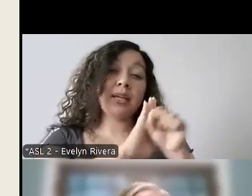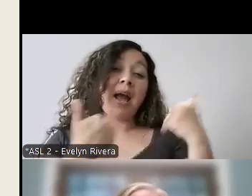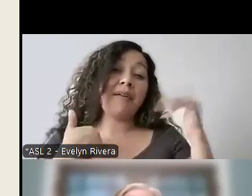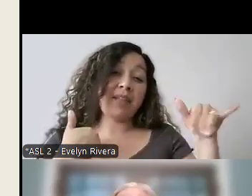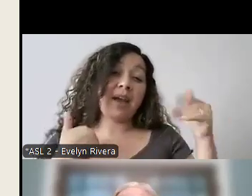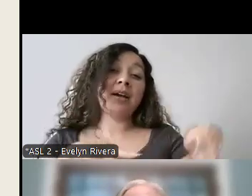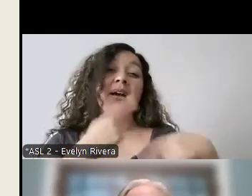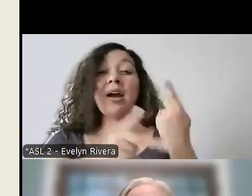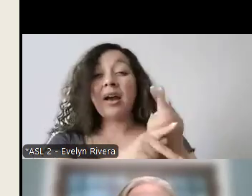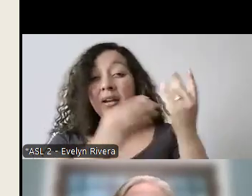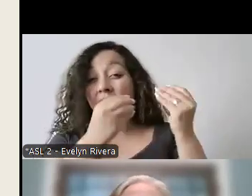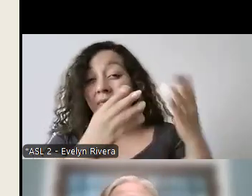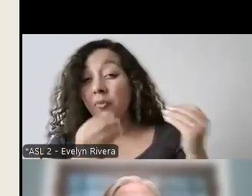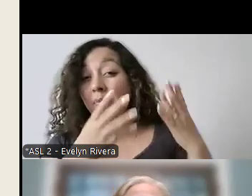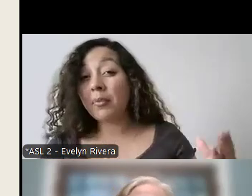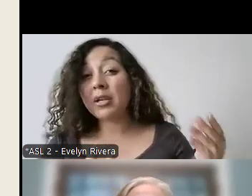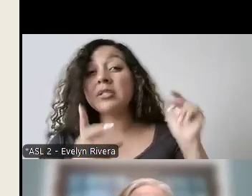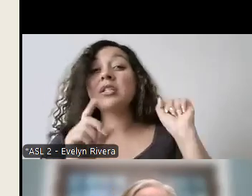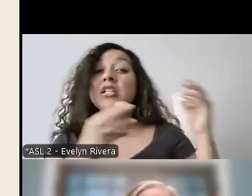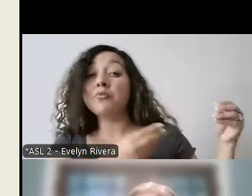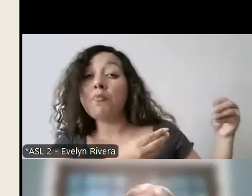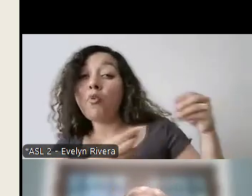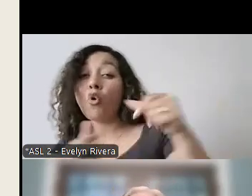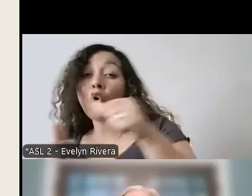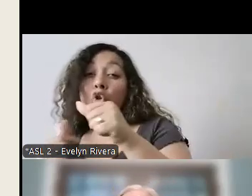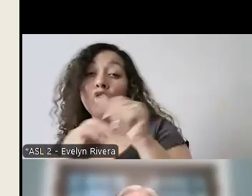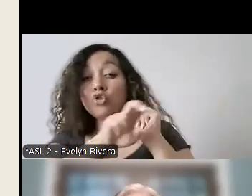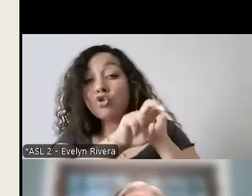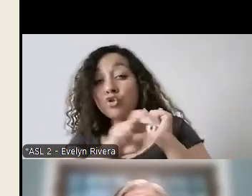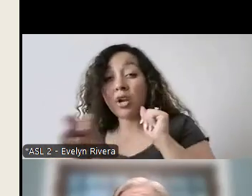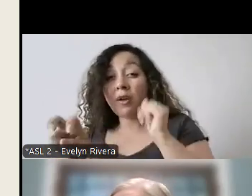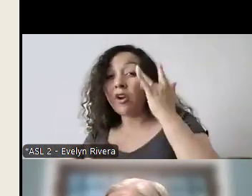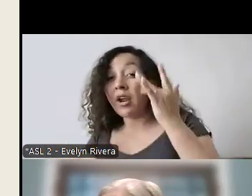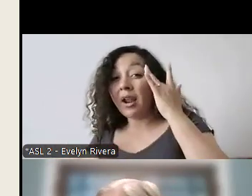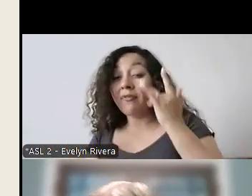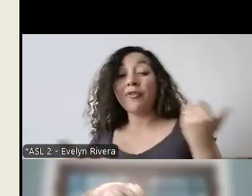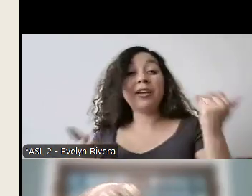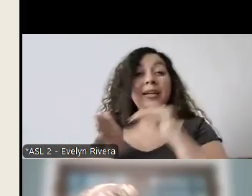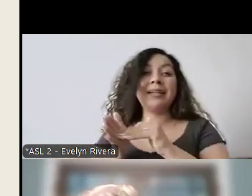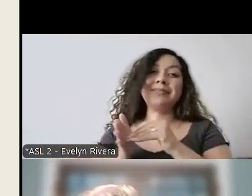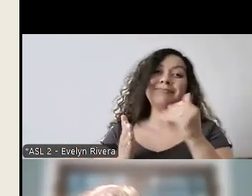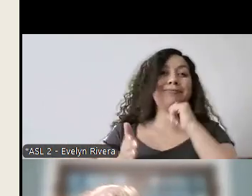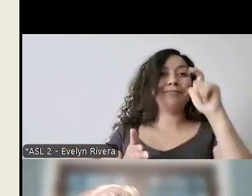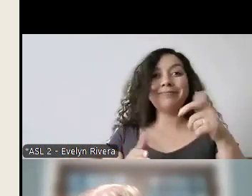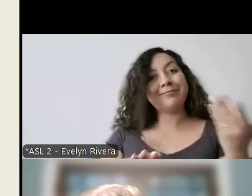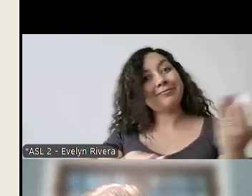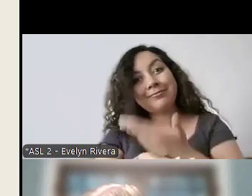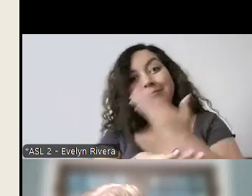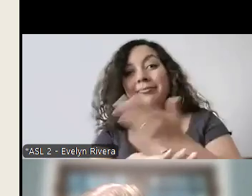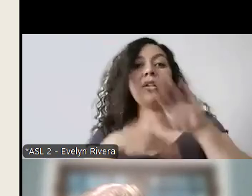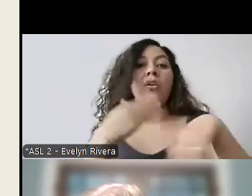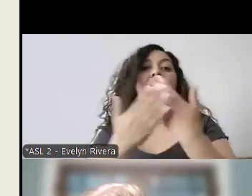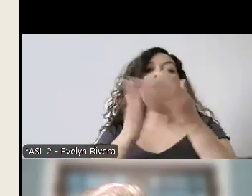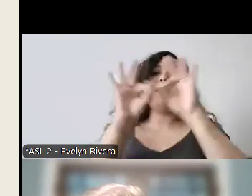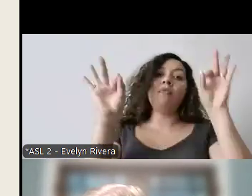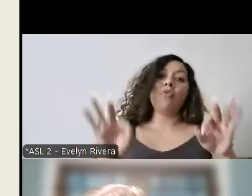allows smoother transfer of that information into California, so you wouldn't have to start all over again with creating a new post form